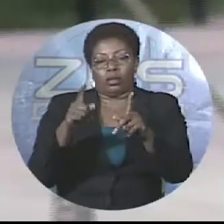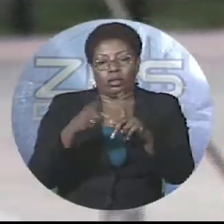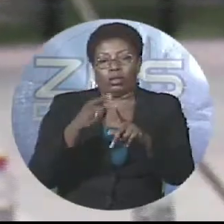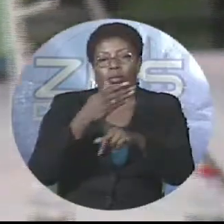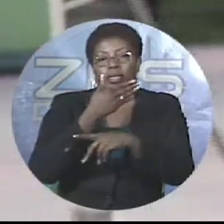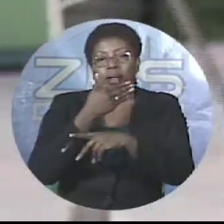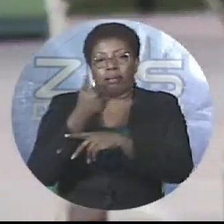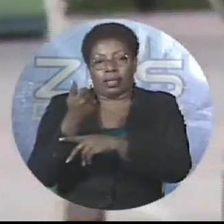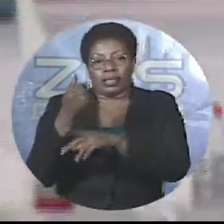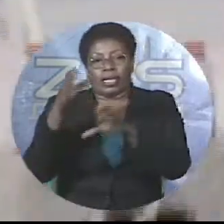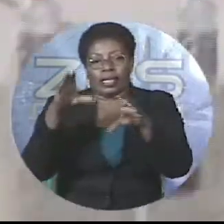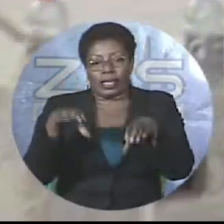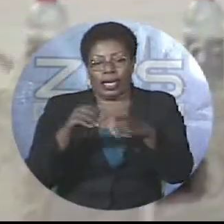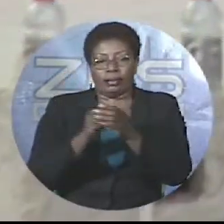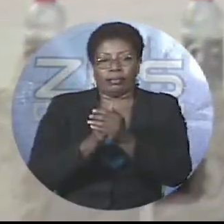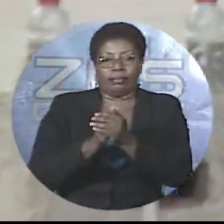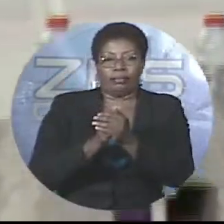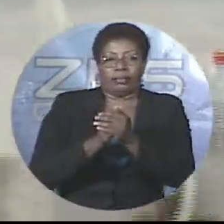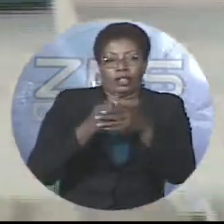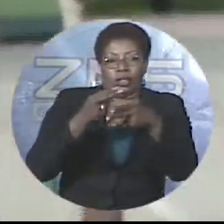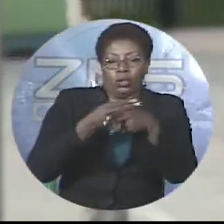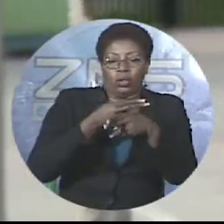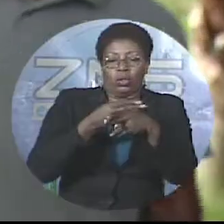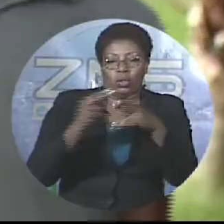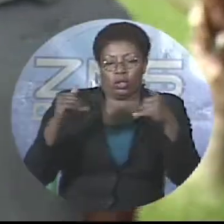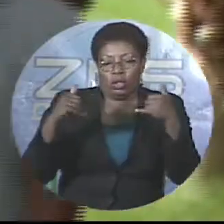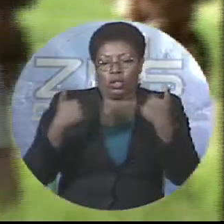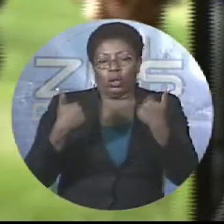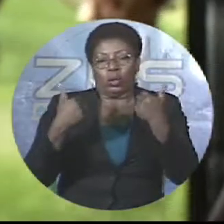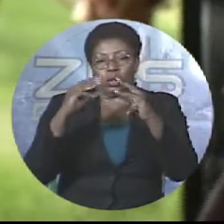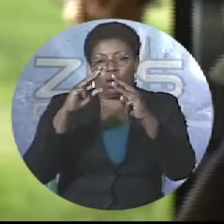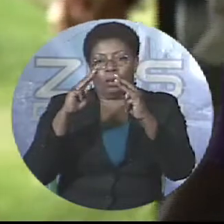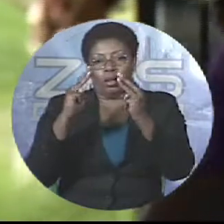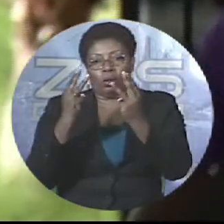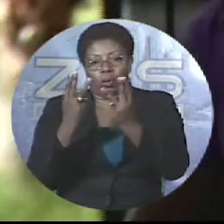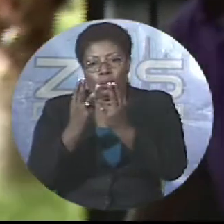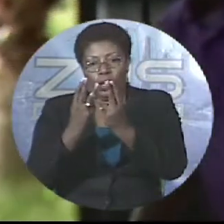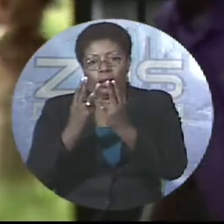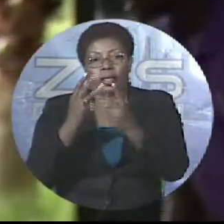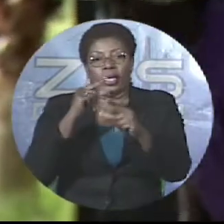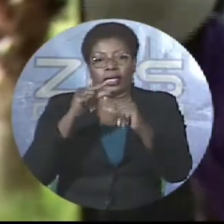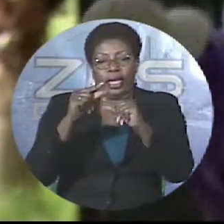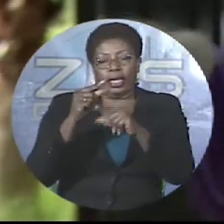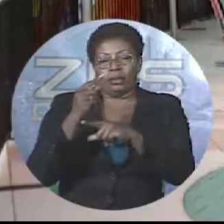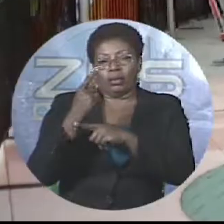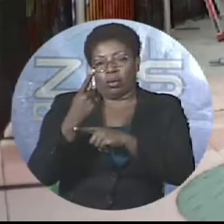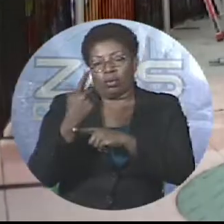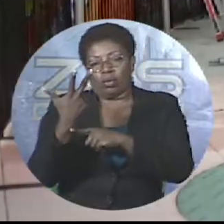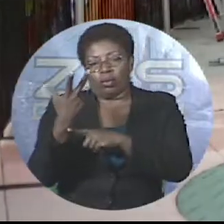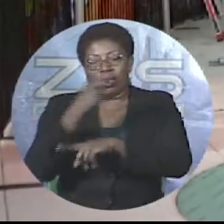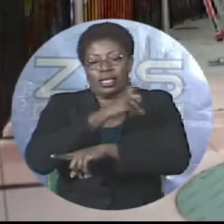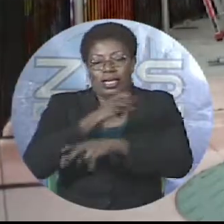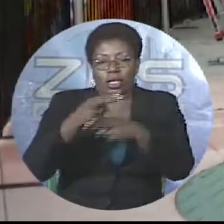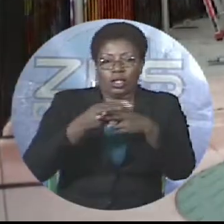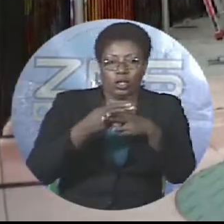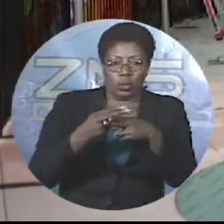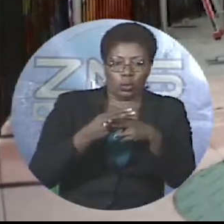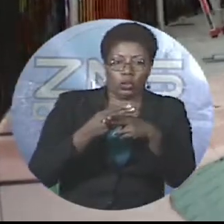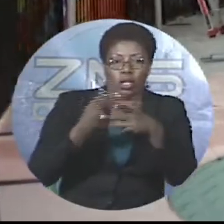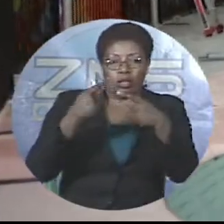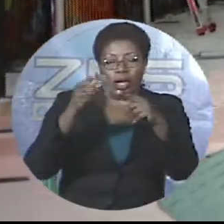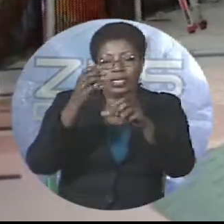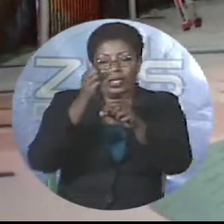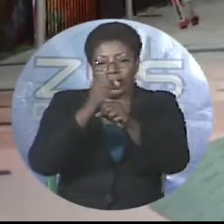could. And the countdown is on for the Youth Commonwealth Games. 1, 2, 3 days and counting. Rook crew getting the Thomas